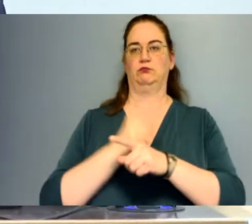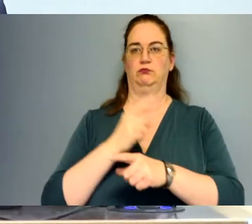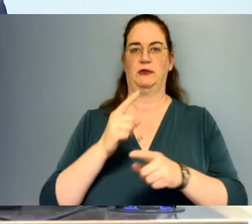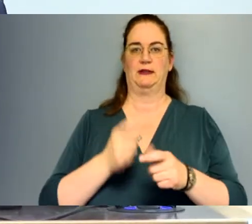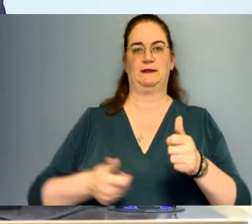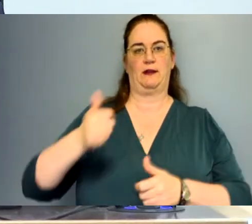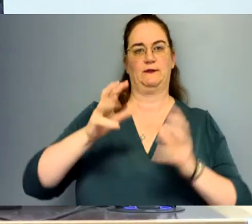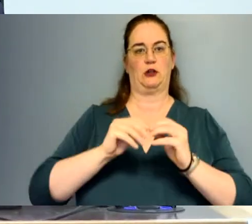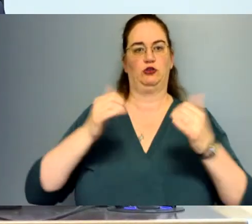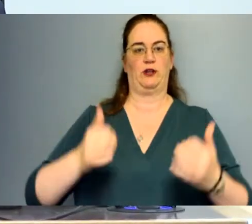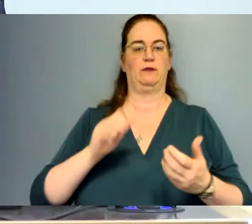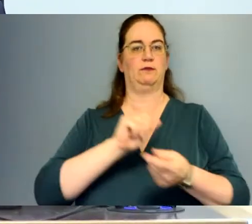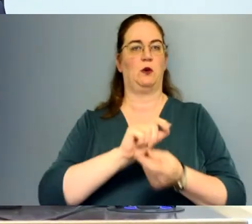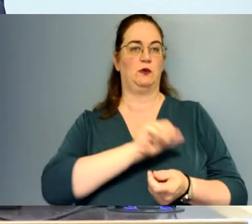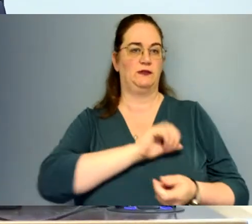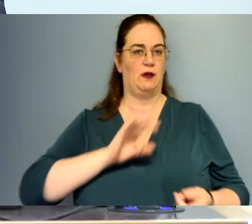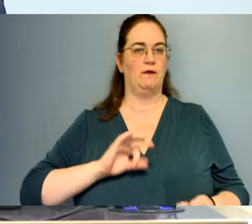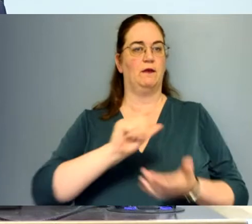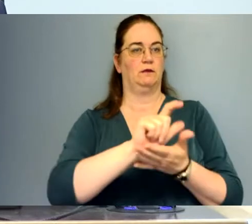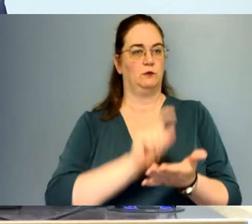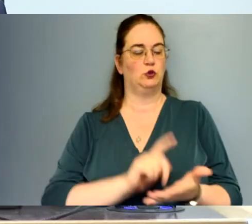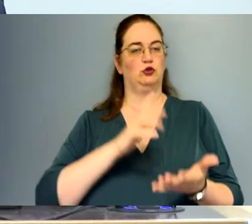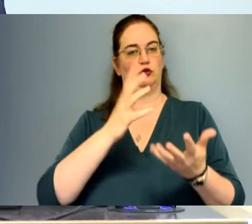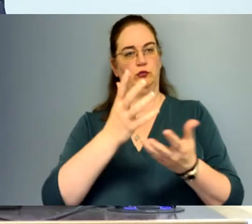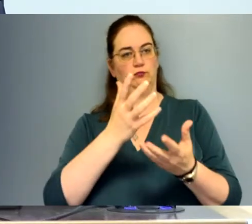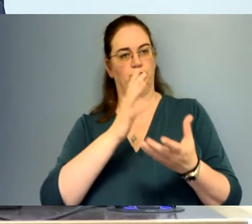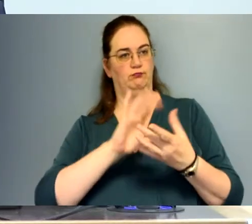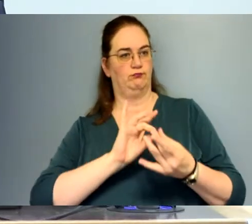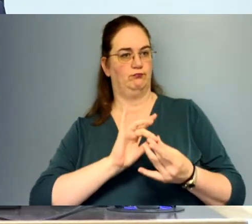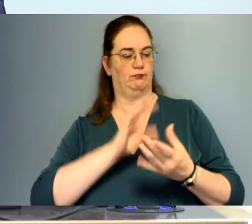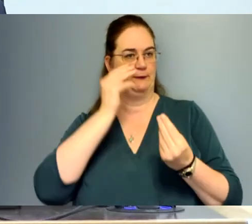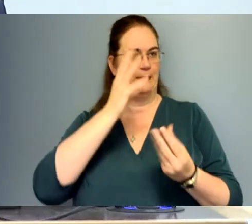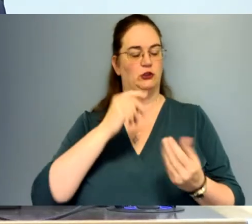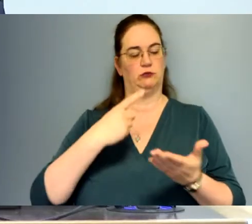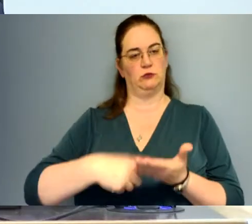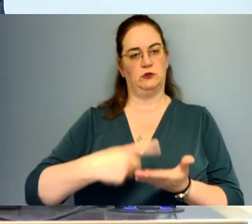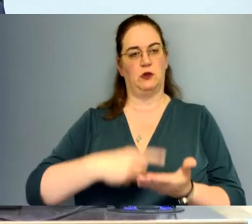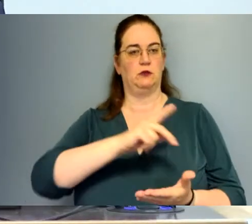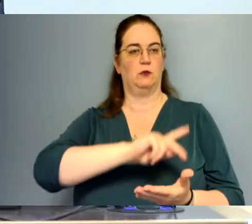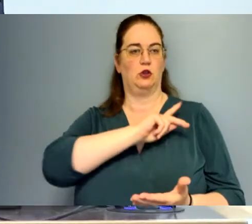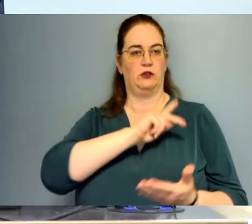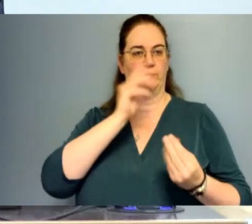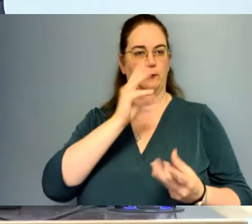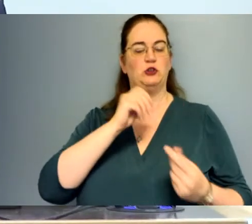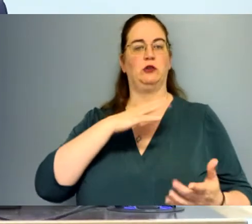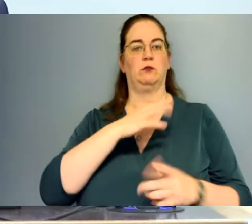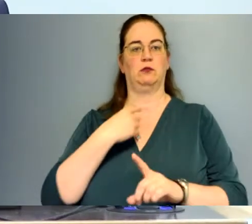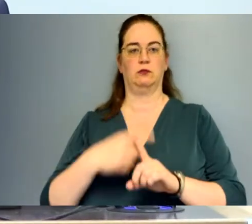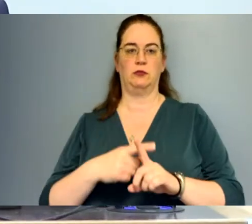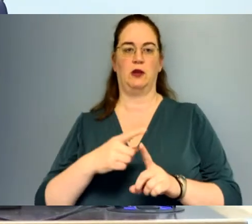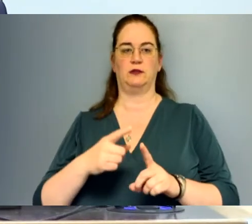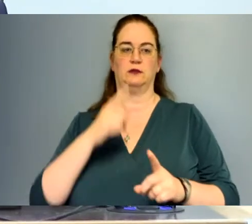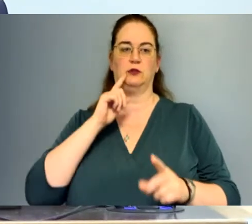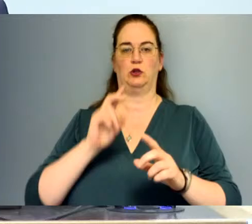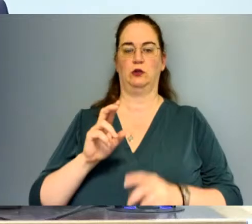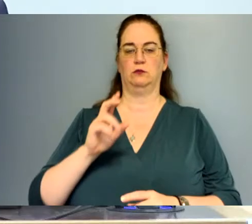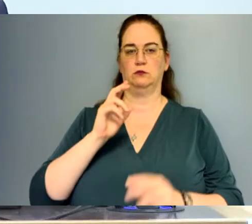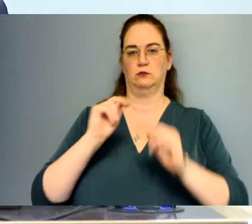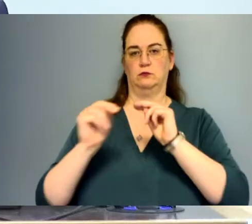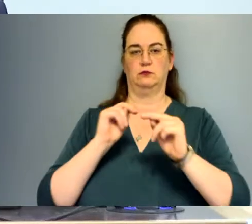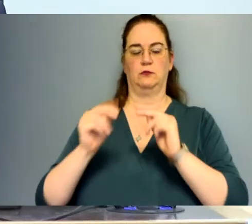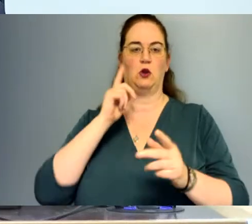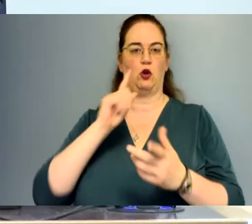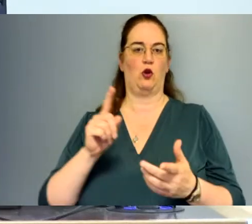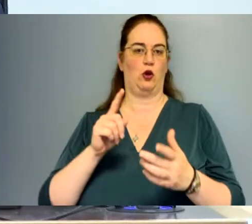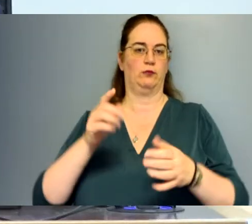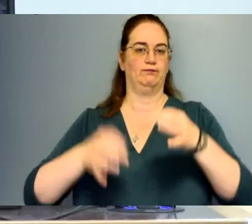when it met with staff and legal counsel to receive information and to discuss personnel matters and collective bargaining negotiations.